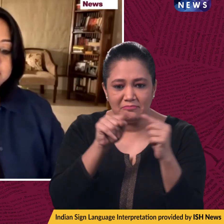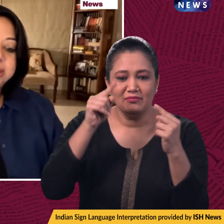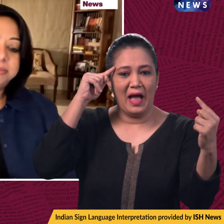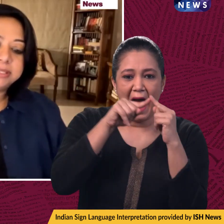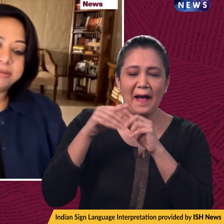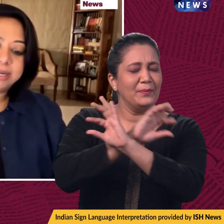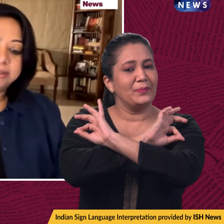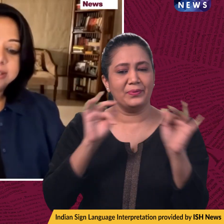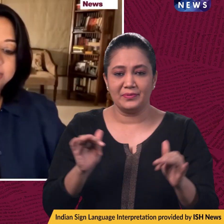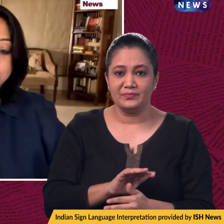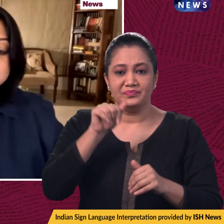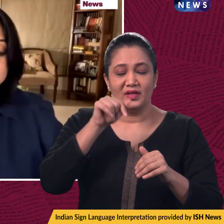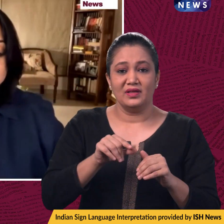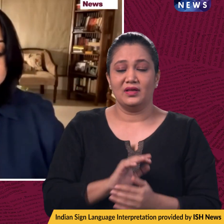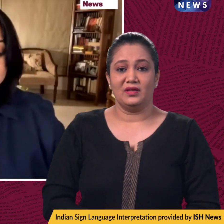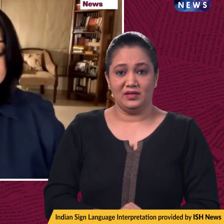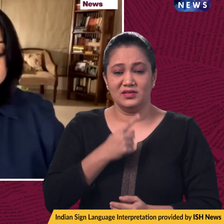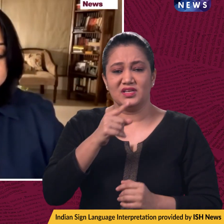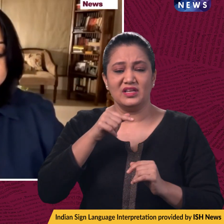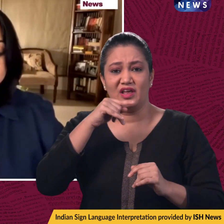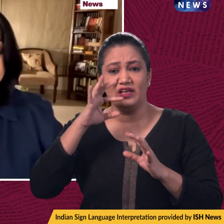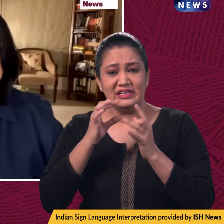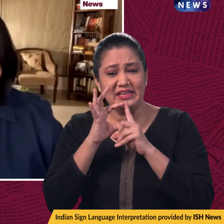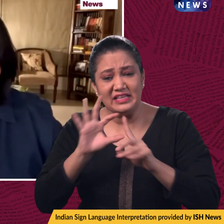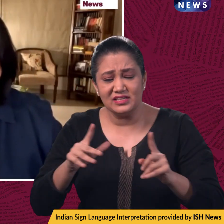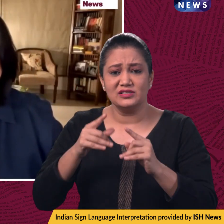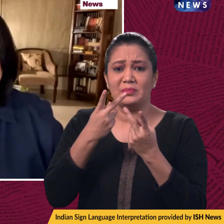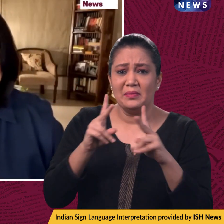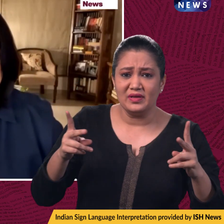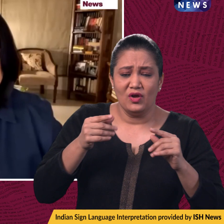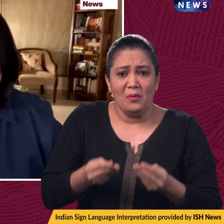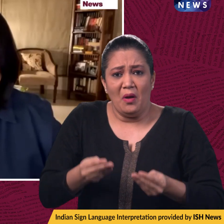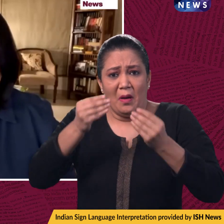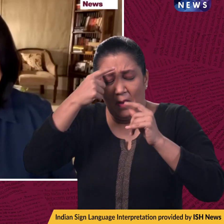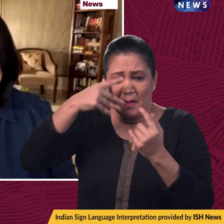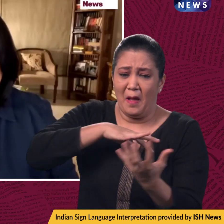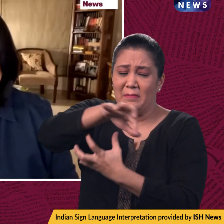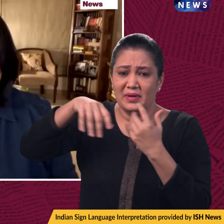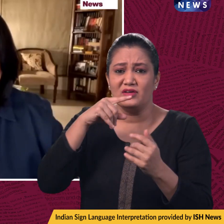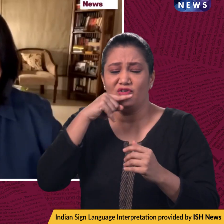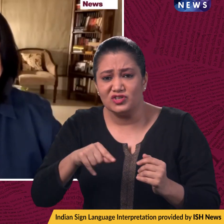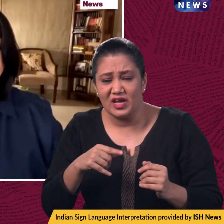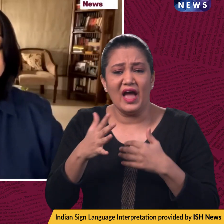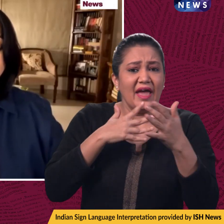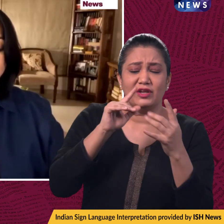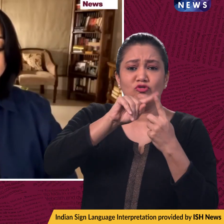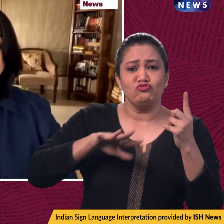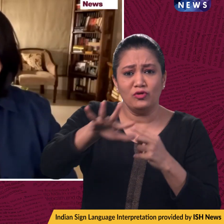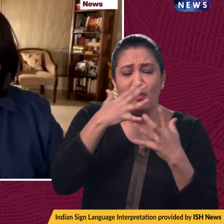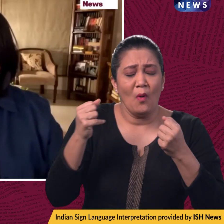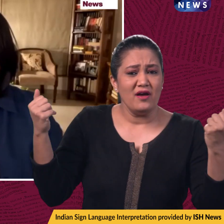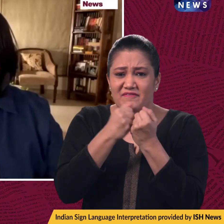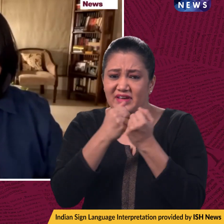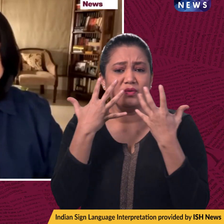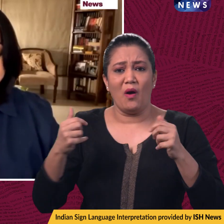Macron made a statement saying right now the tension is increasing and the risk of destabilization is increasing as well. Neither Russia nor any of Europe